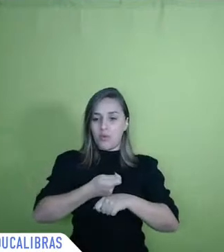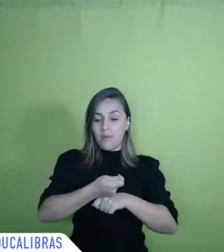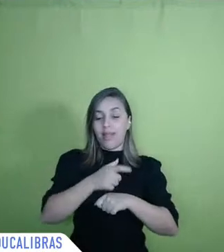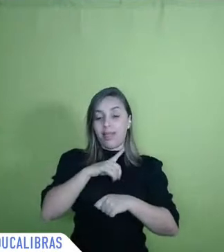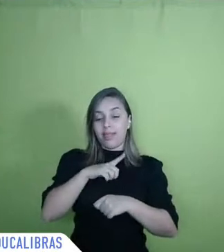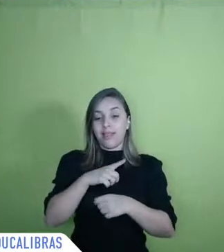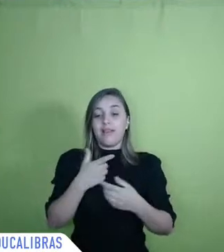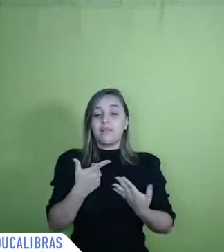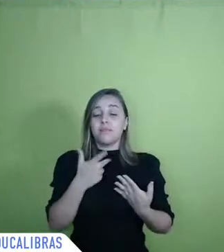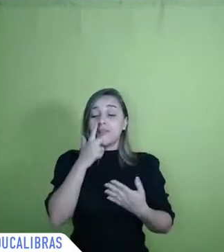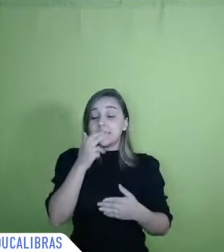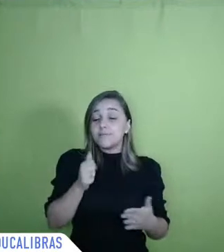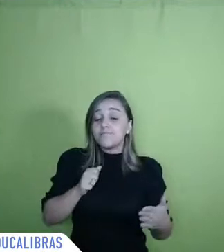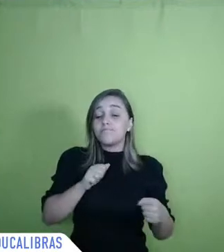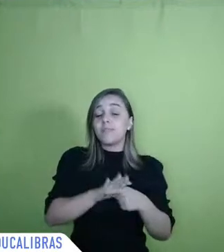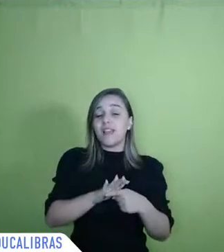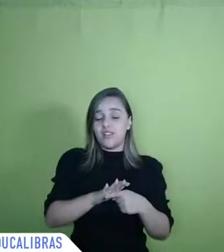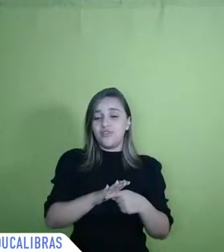this, and they refrain